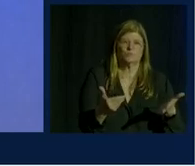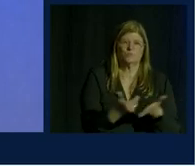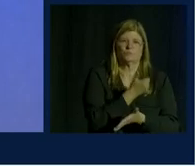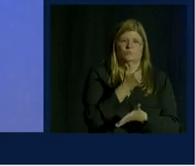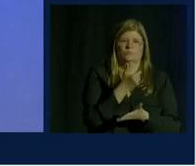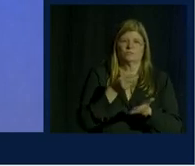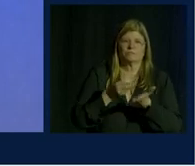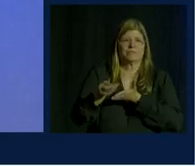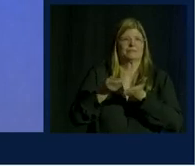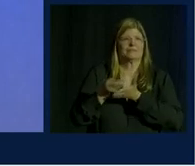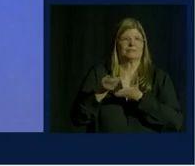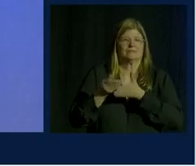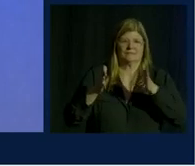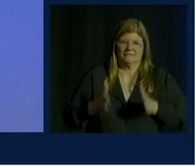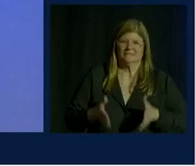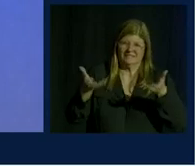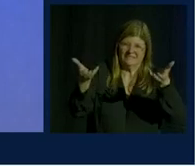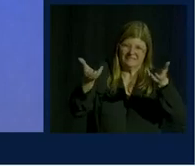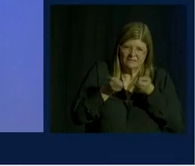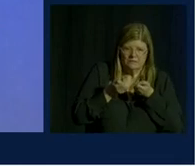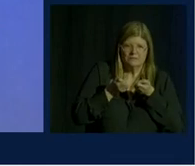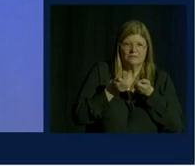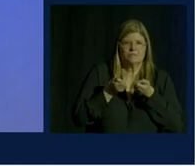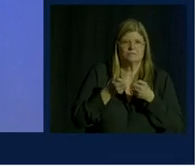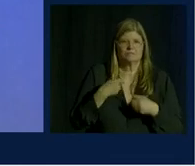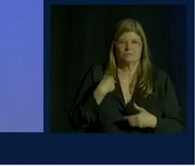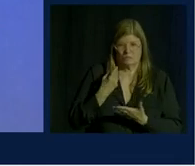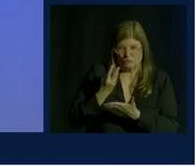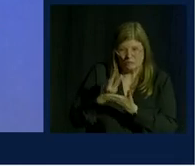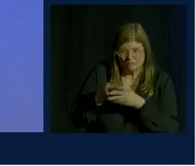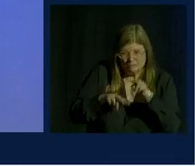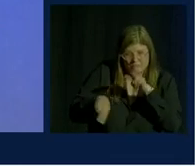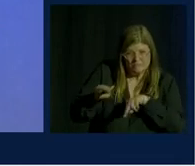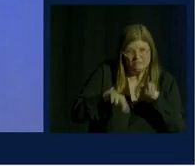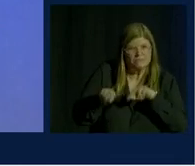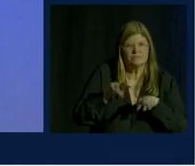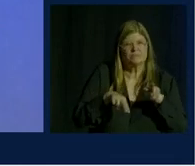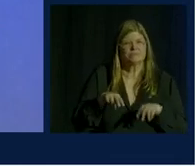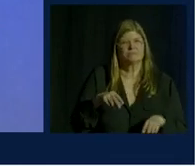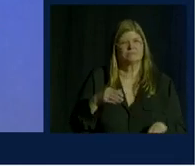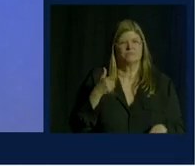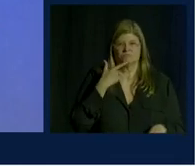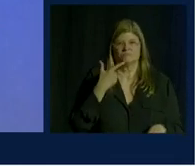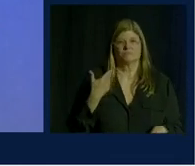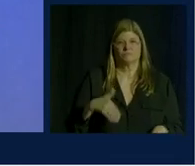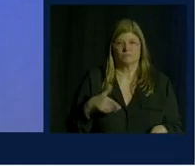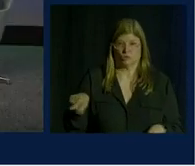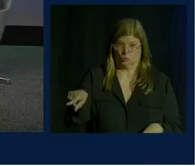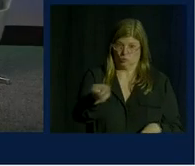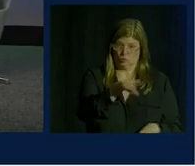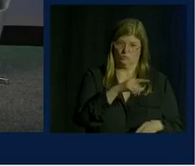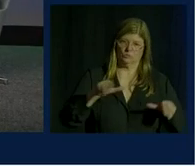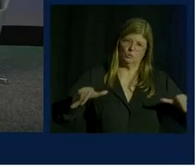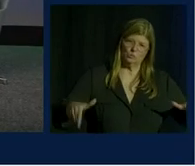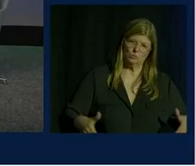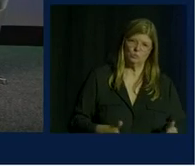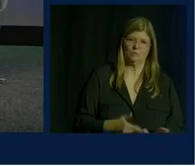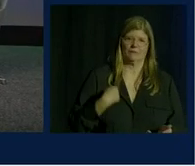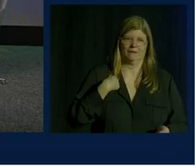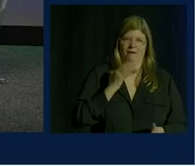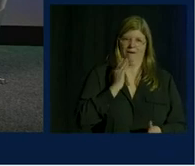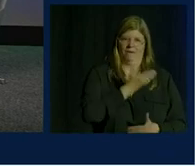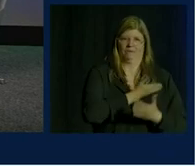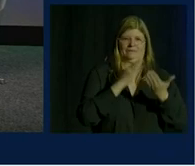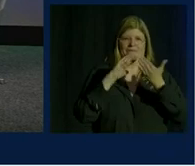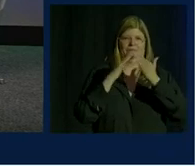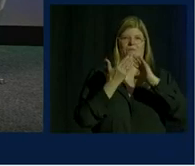I've witnessed in this Shop in the District campaign is that you're introducing the city to businesses that they otherwise